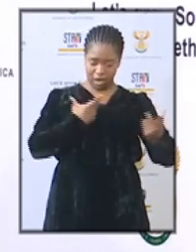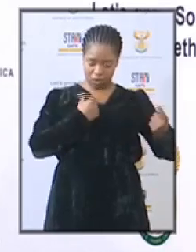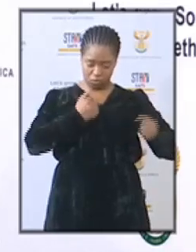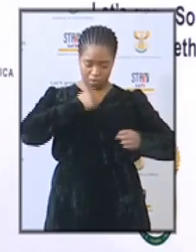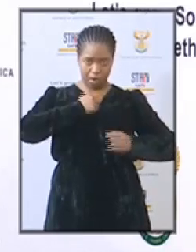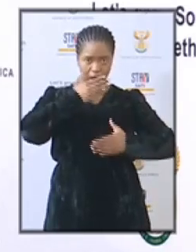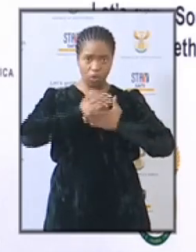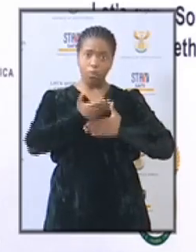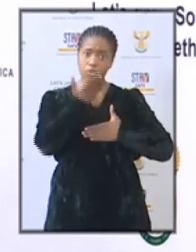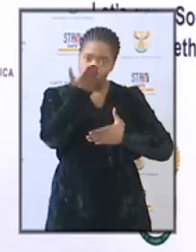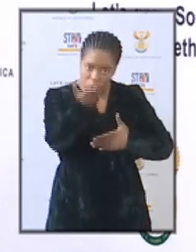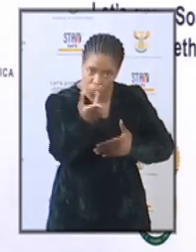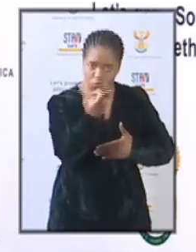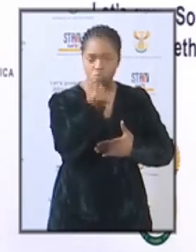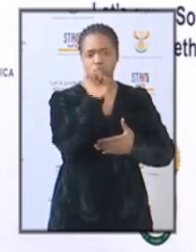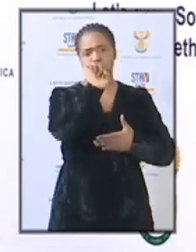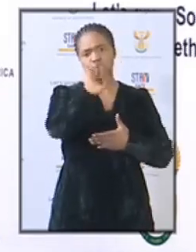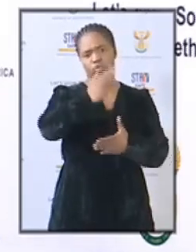have to play your part as well.